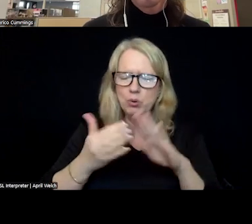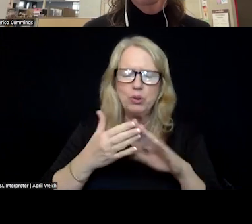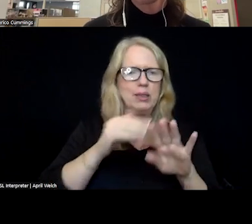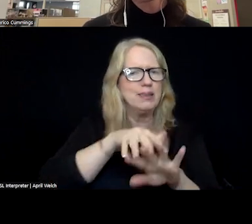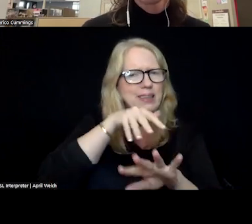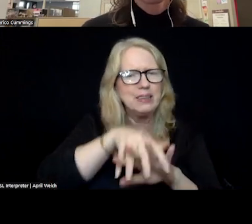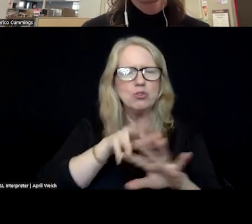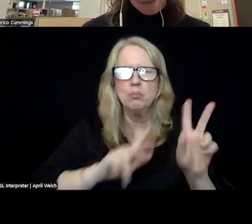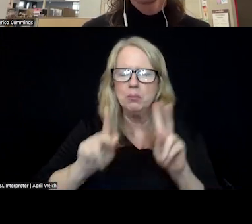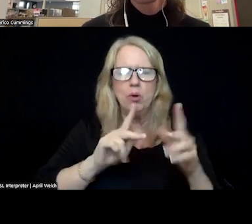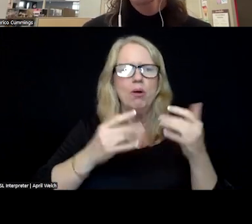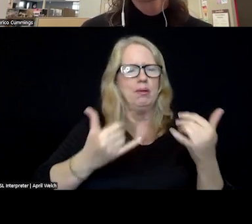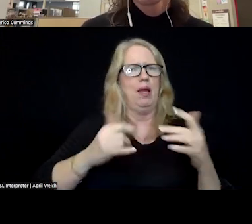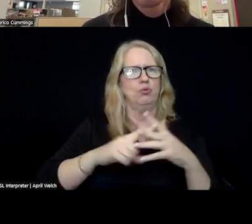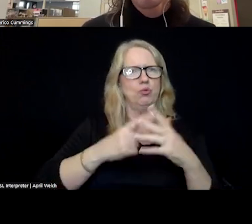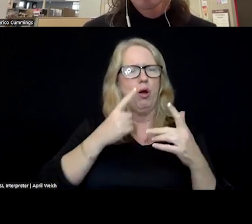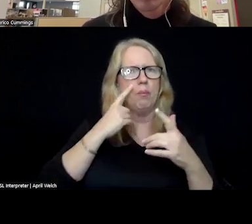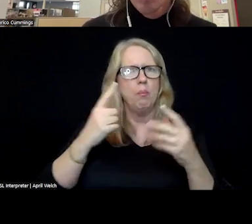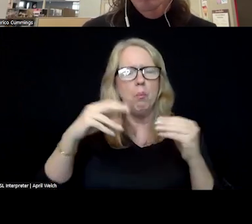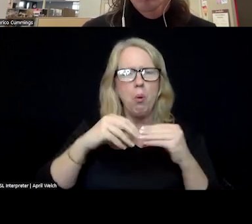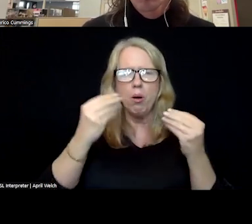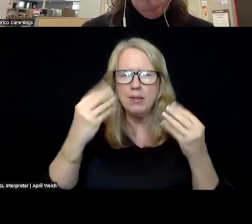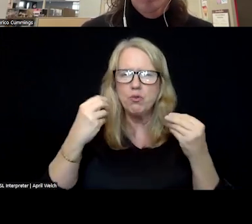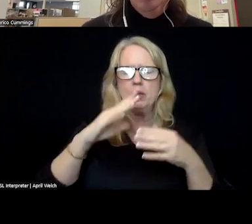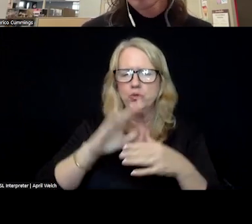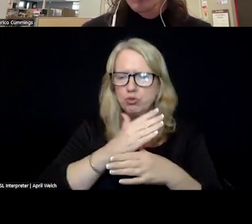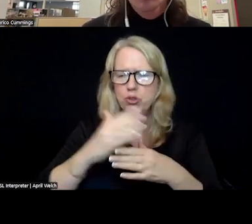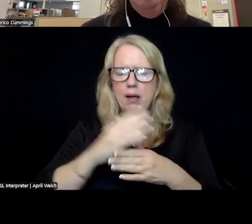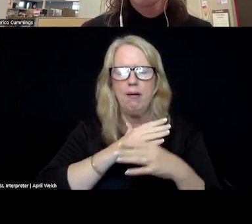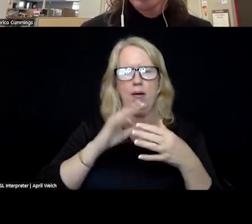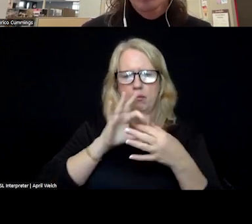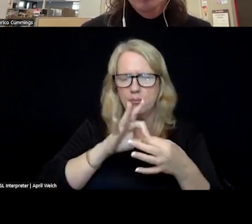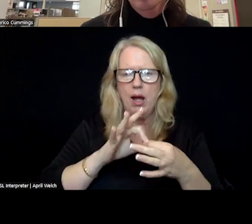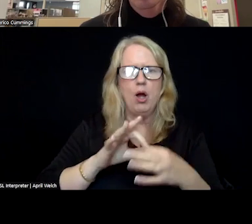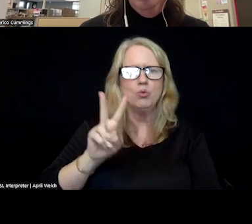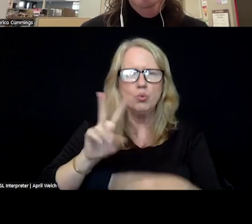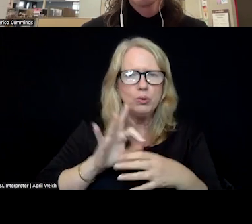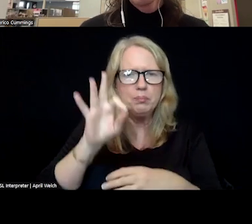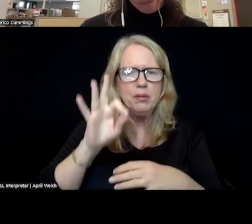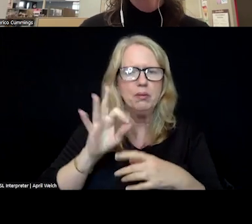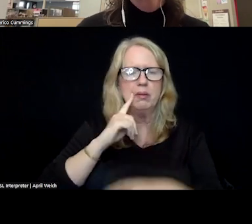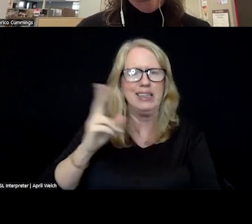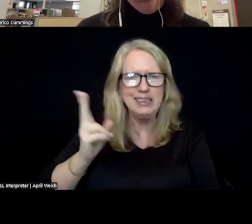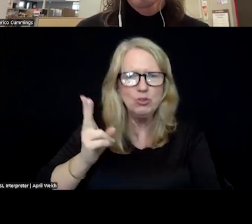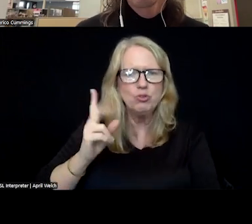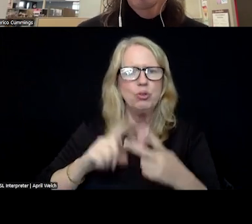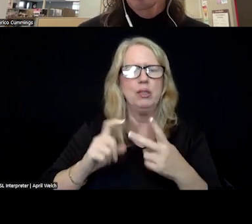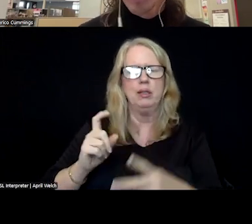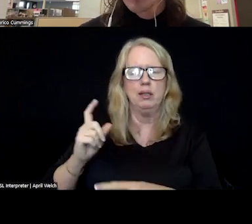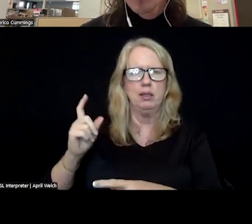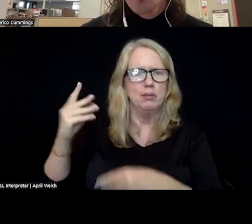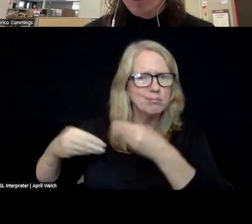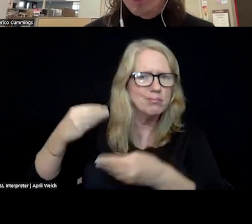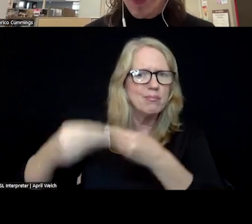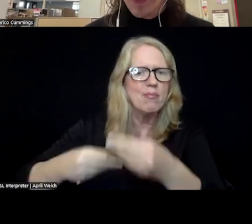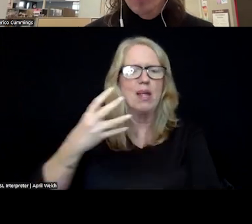are starting to share more information about Two-Spirit history, ancestry, and also carving out new